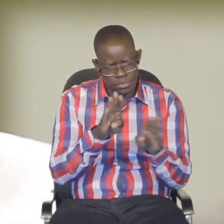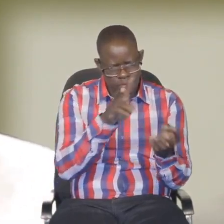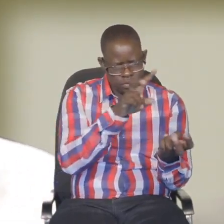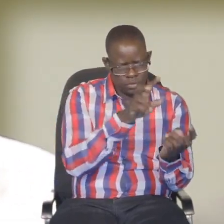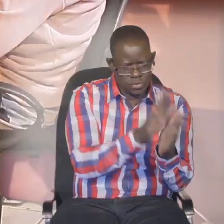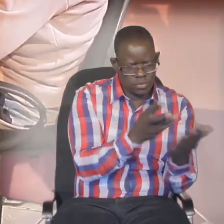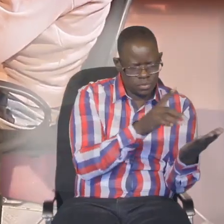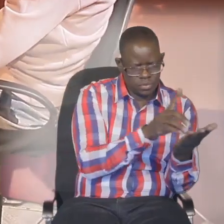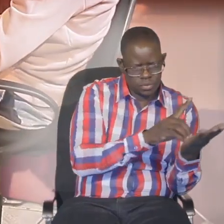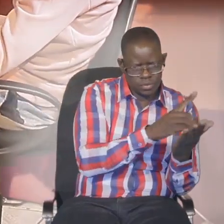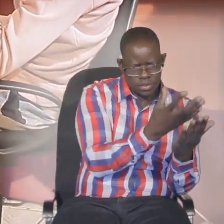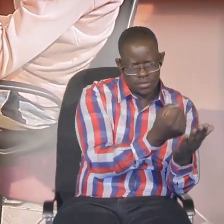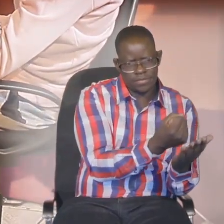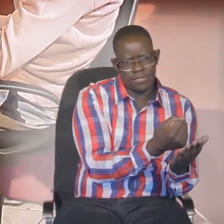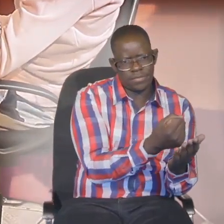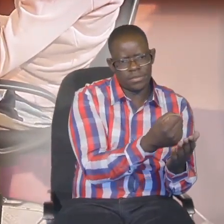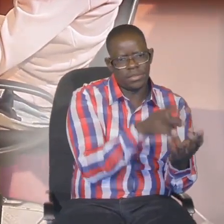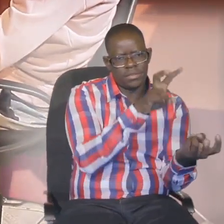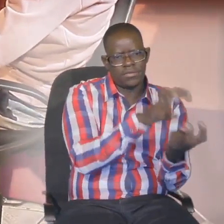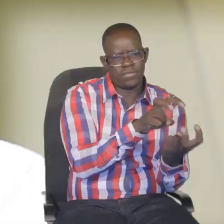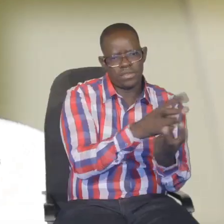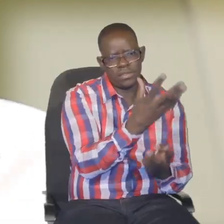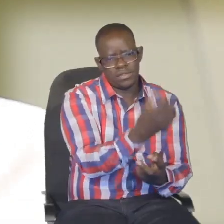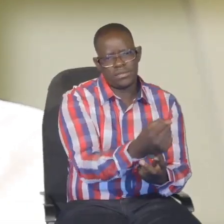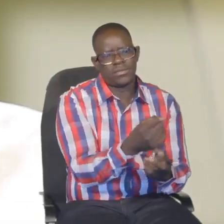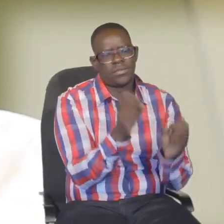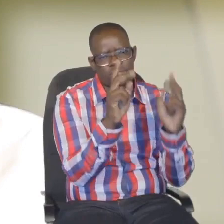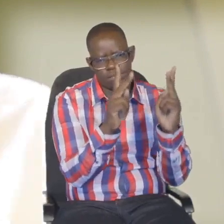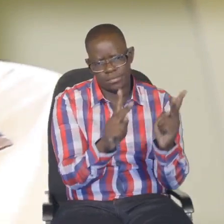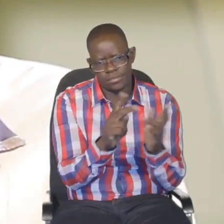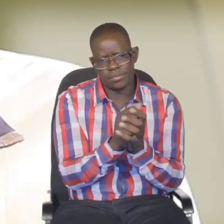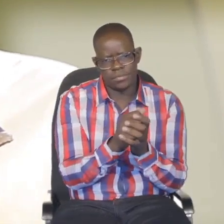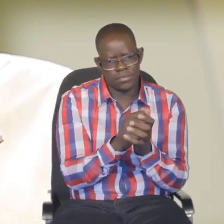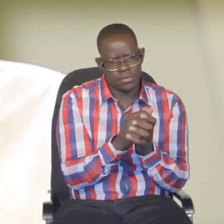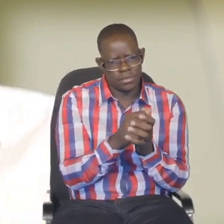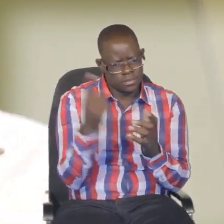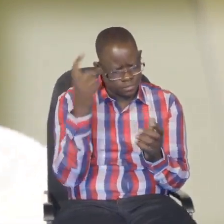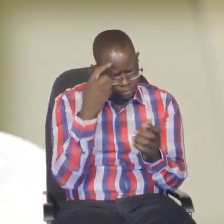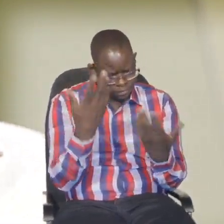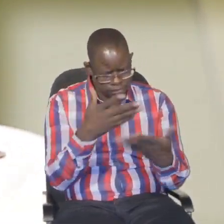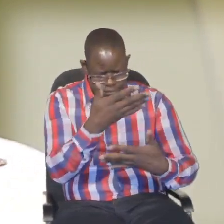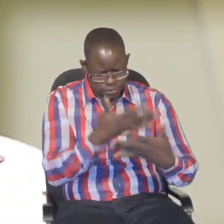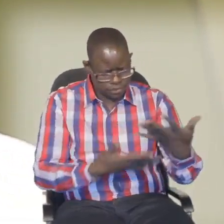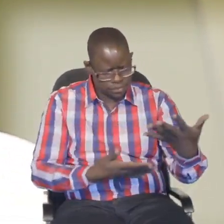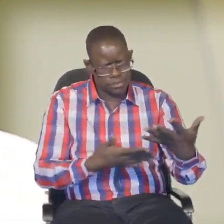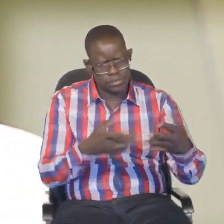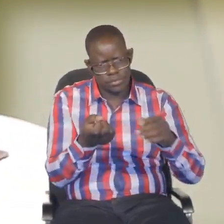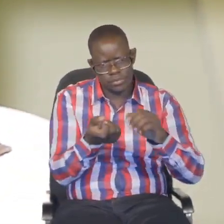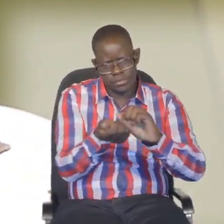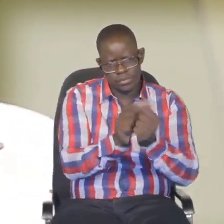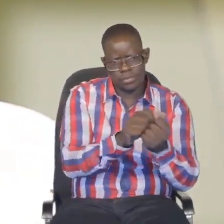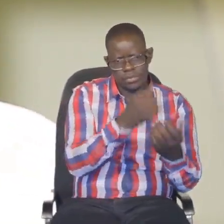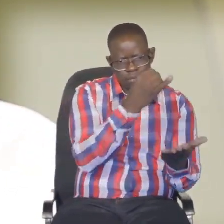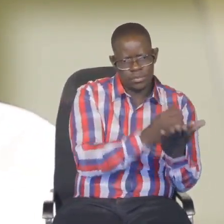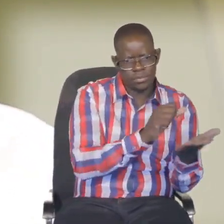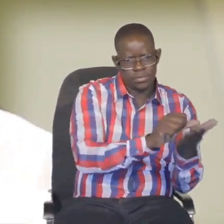documents? Yes, it's all in the file. Okay. I think we can quickly do a summary of your transactions with your